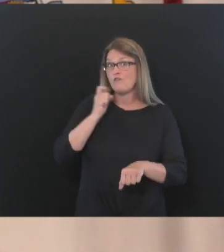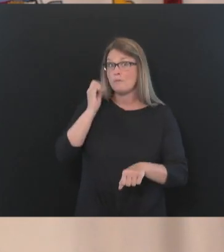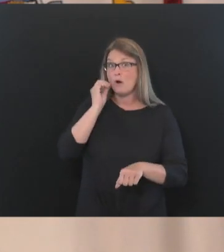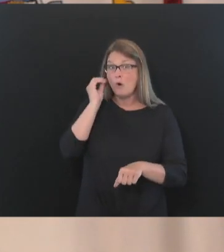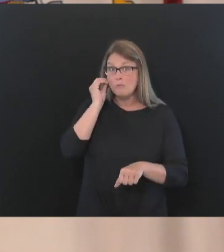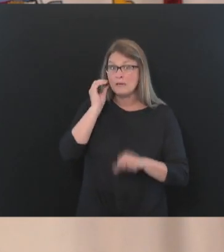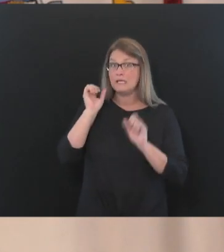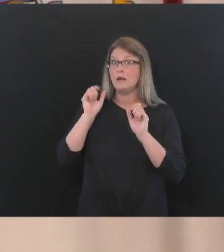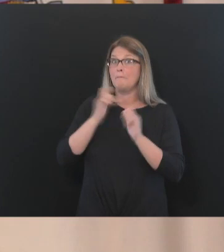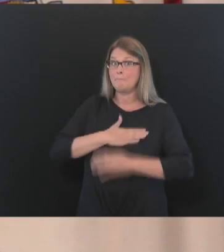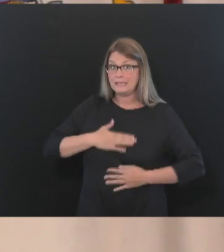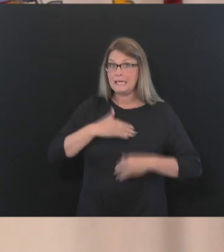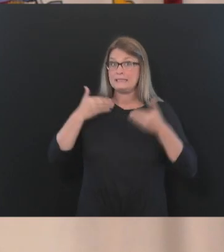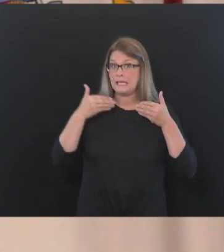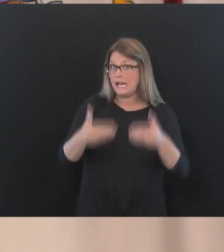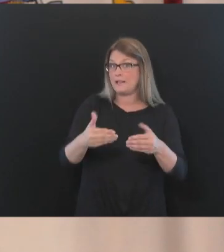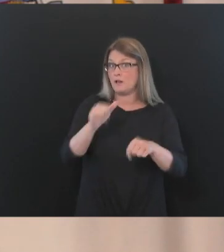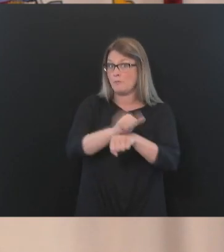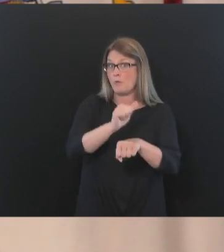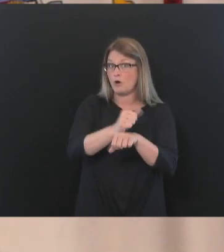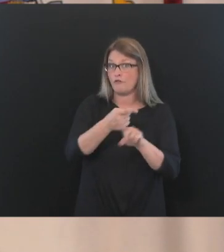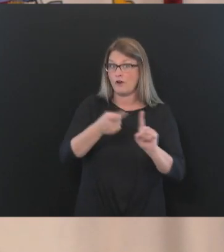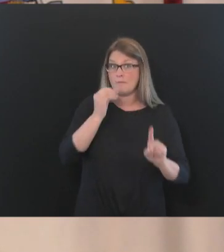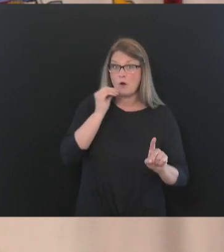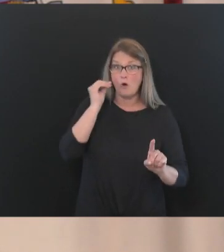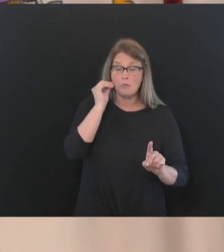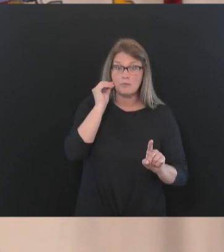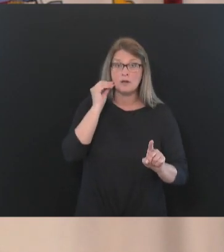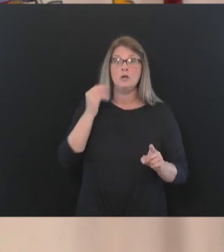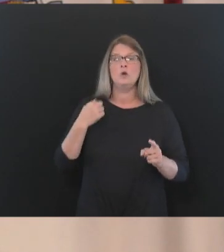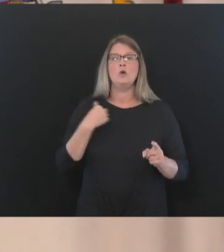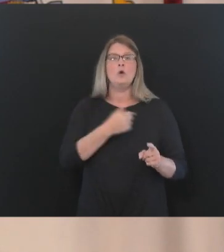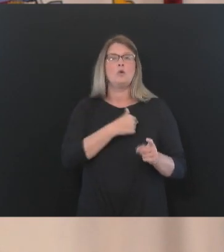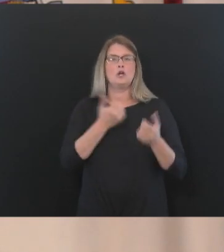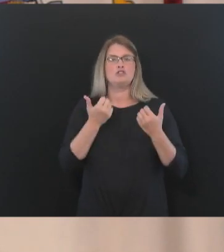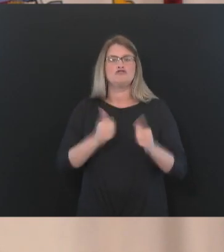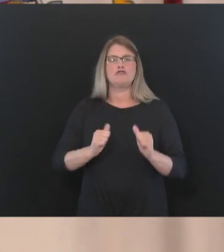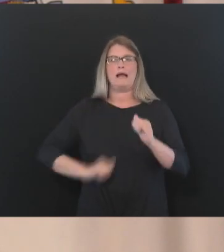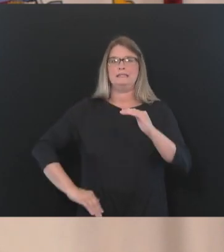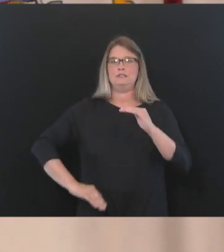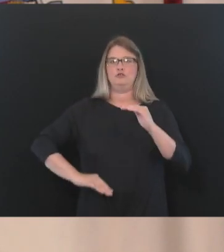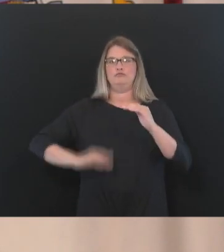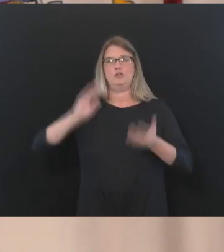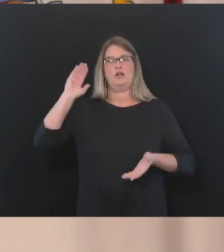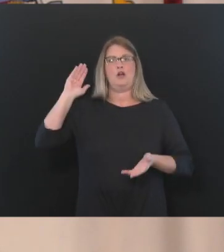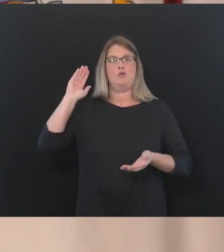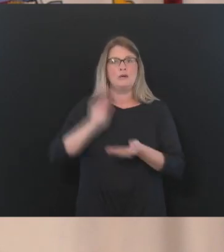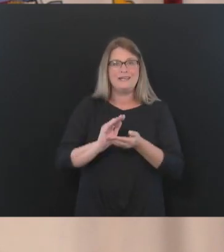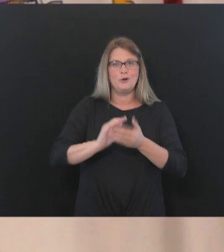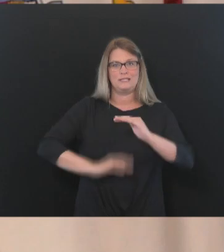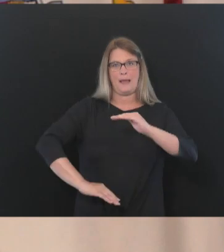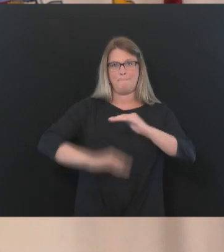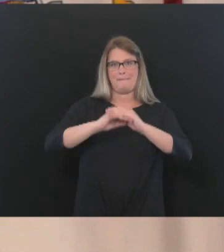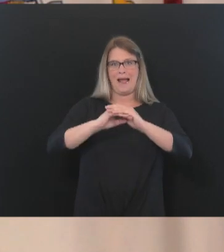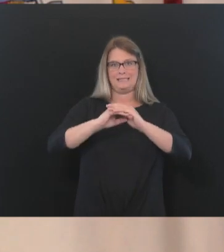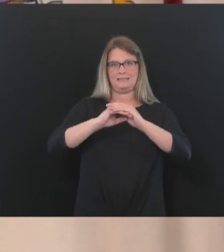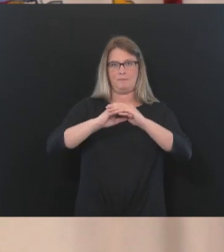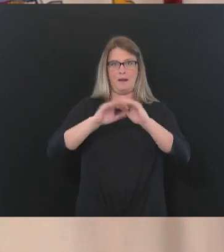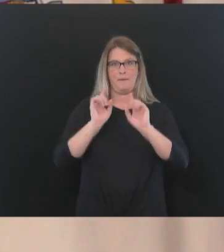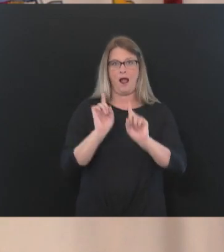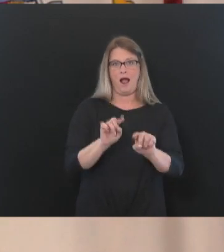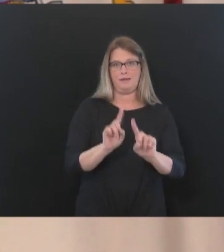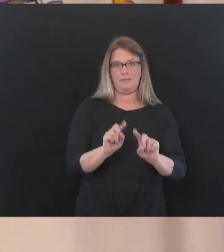We're directing the local health departments to establish the maximum occupancy of and proper